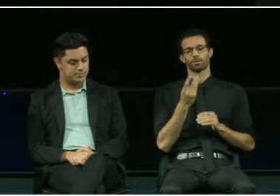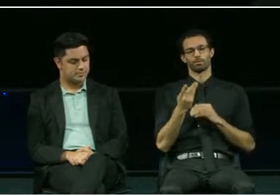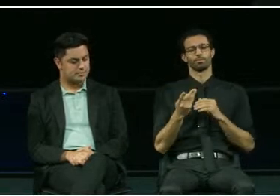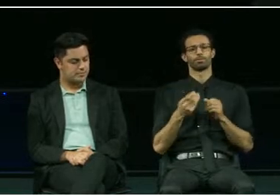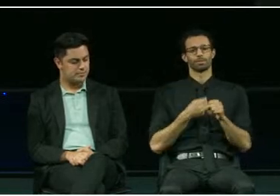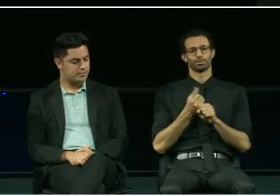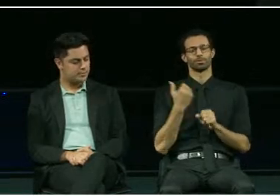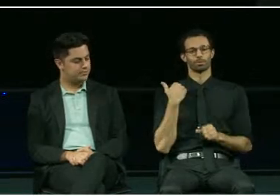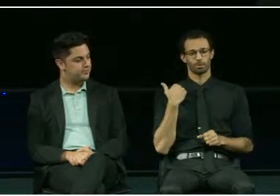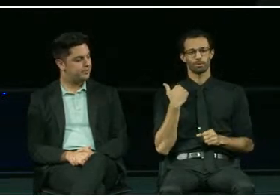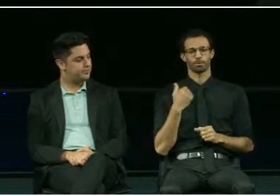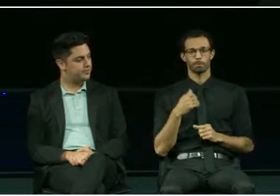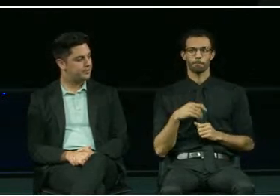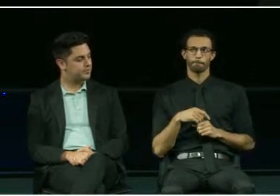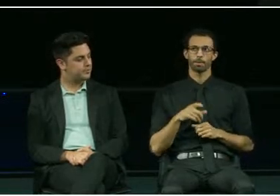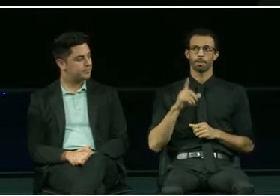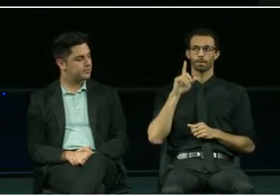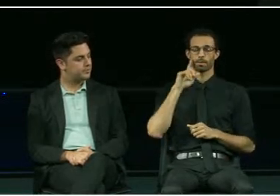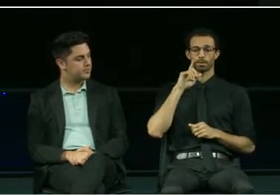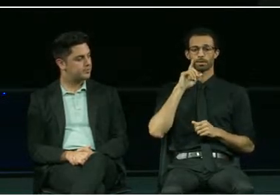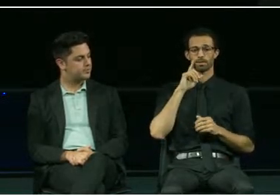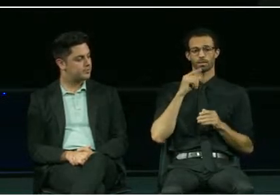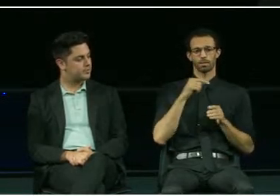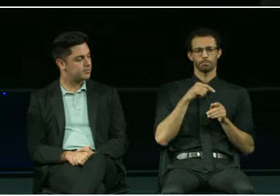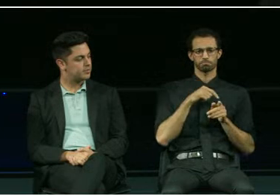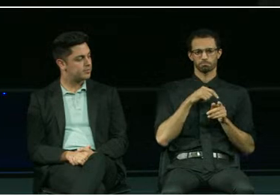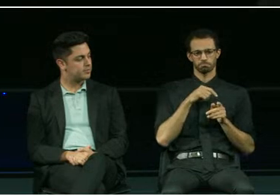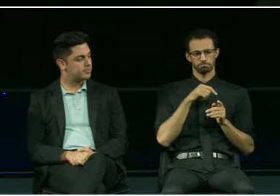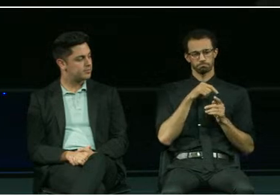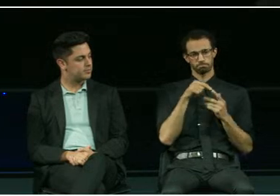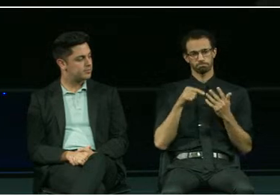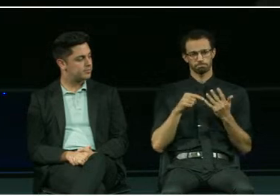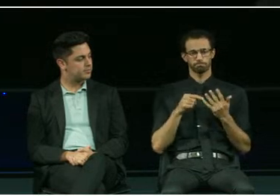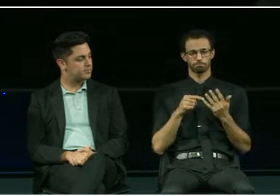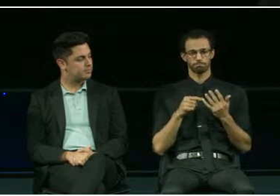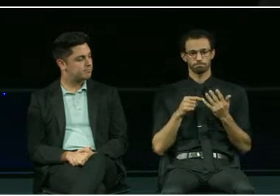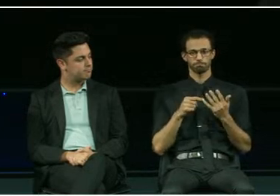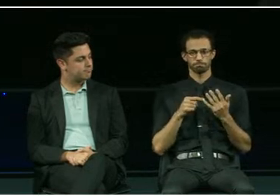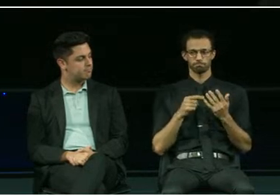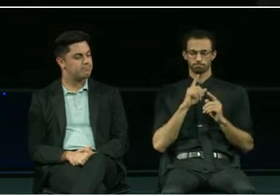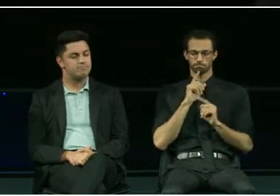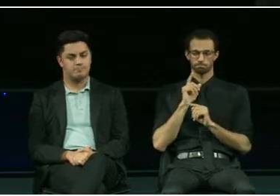So I think mainly those come to mind for that question.